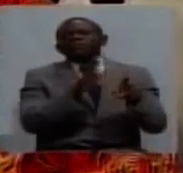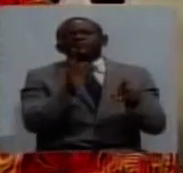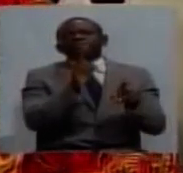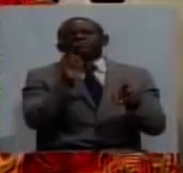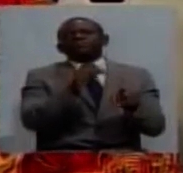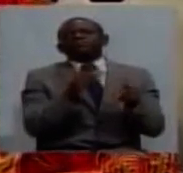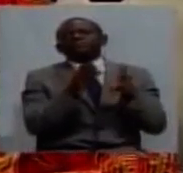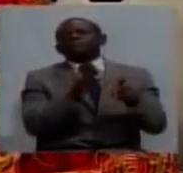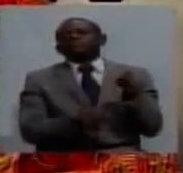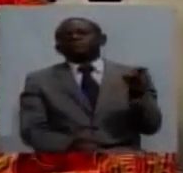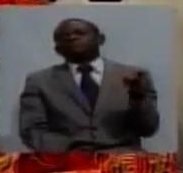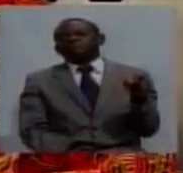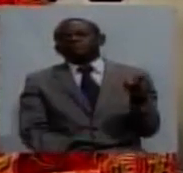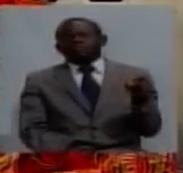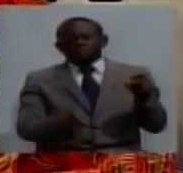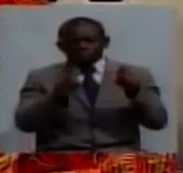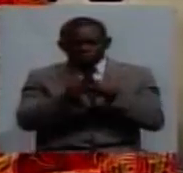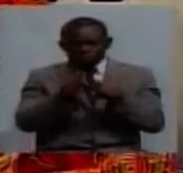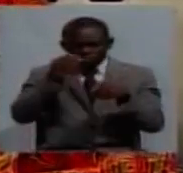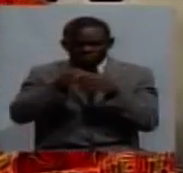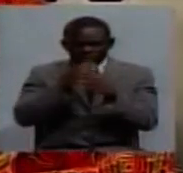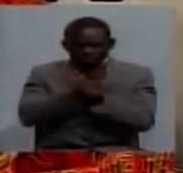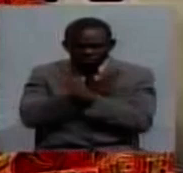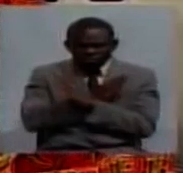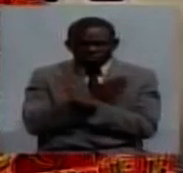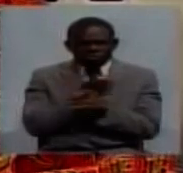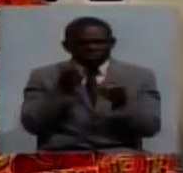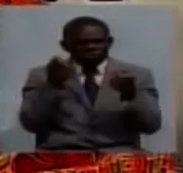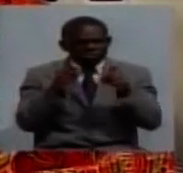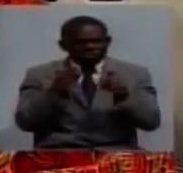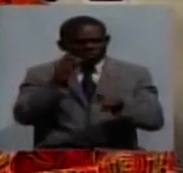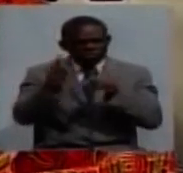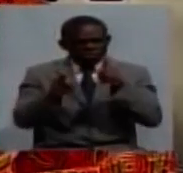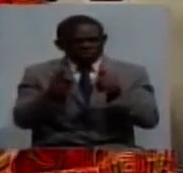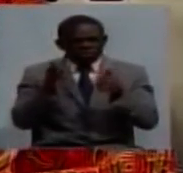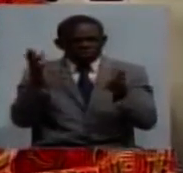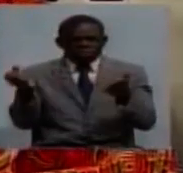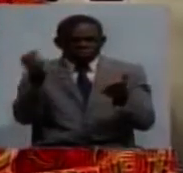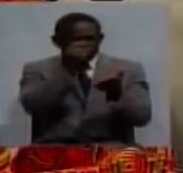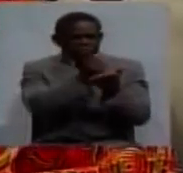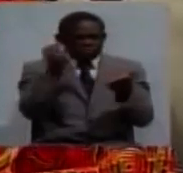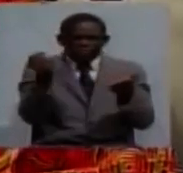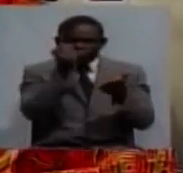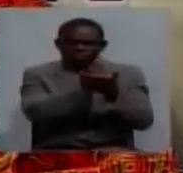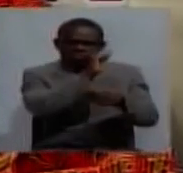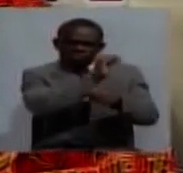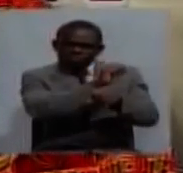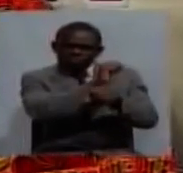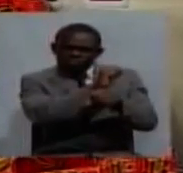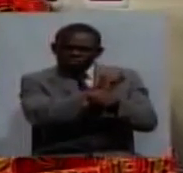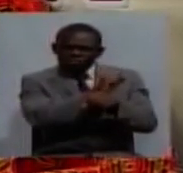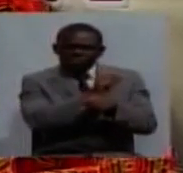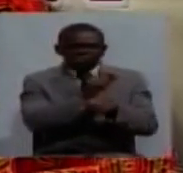I'm saying, should not just look at my qualifications. What have I done to show that I have commitment to see this country